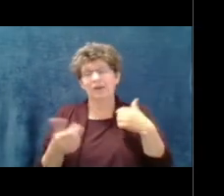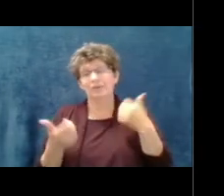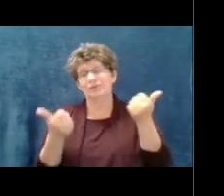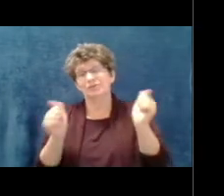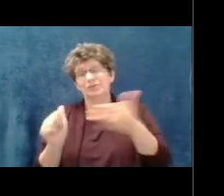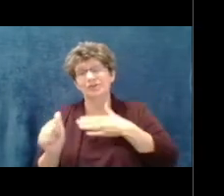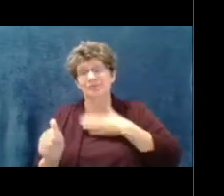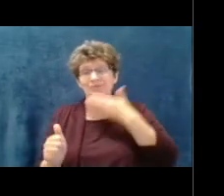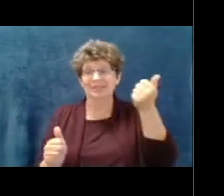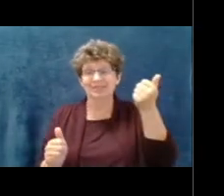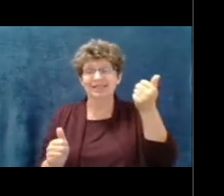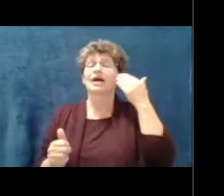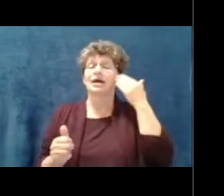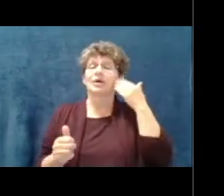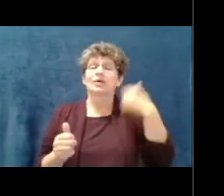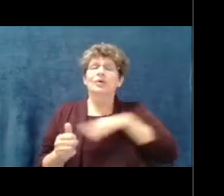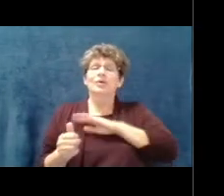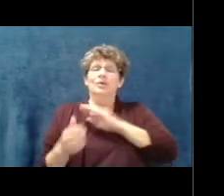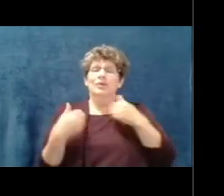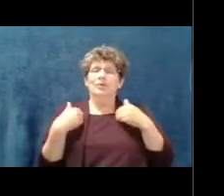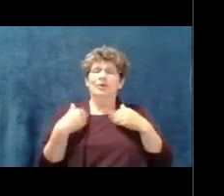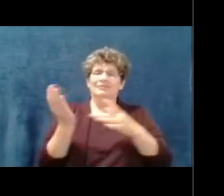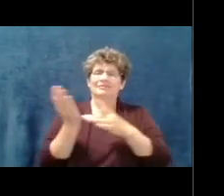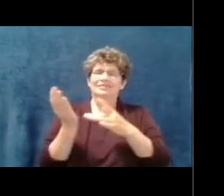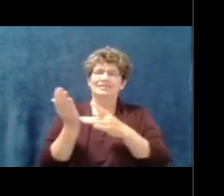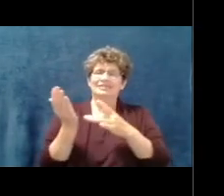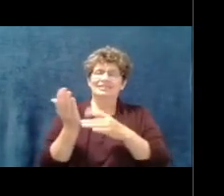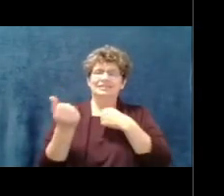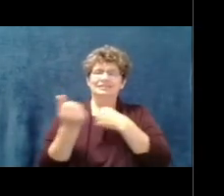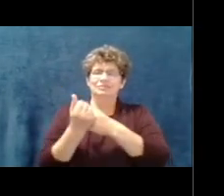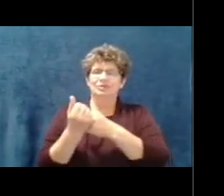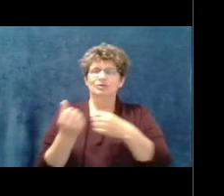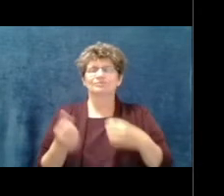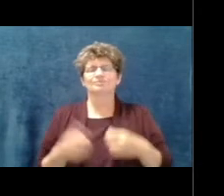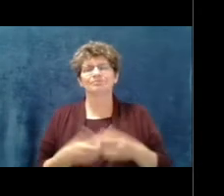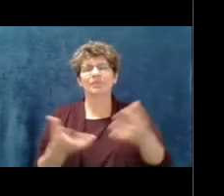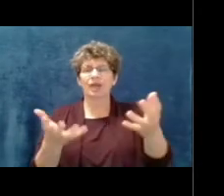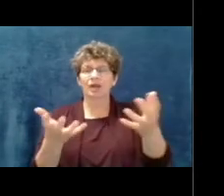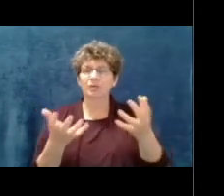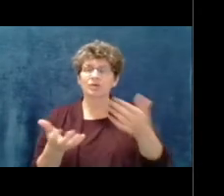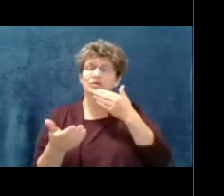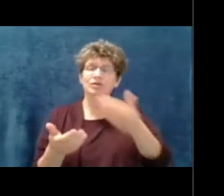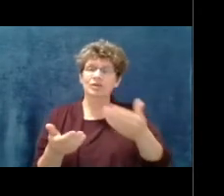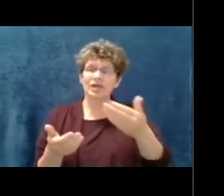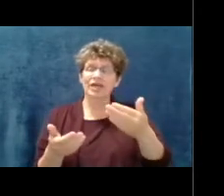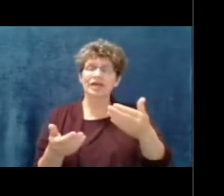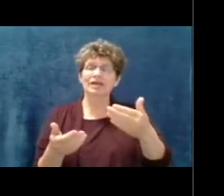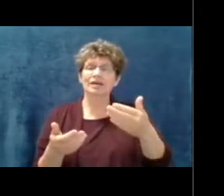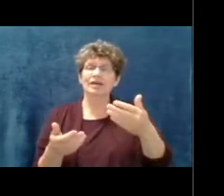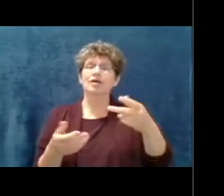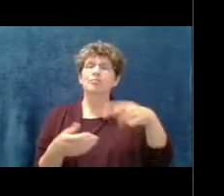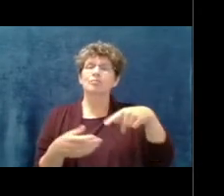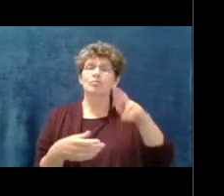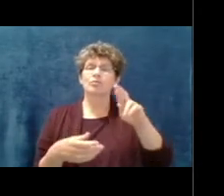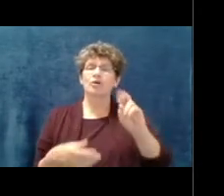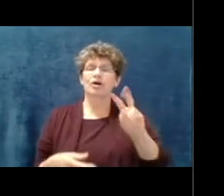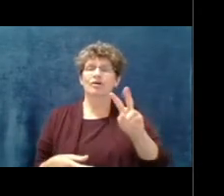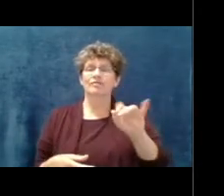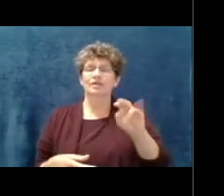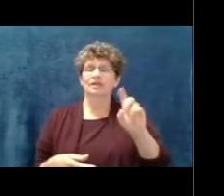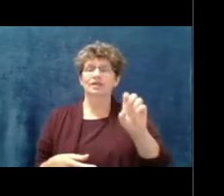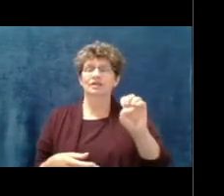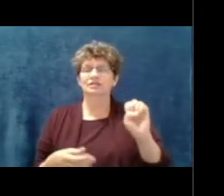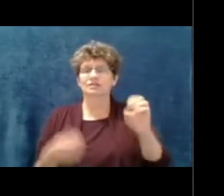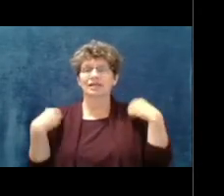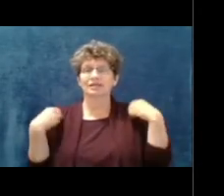support. I want to really thank, Providence Health, the Alzheimer's Society, all the sponsors for the opportunity to give this talk. It's